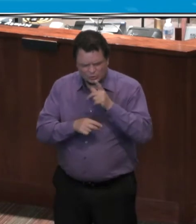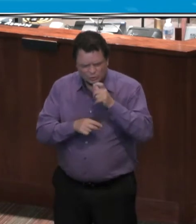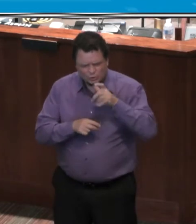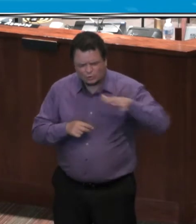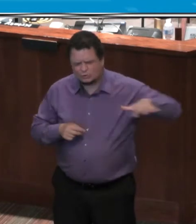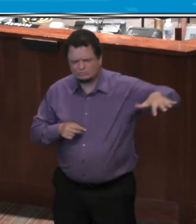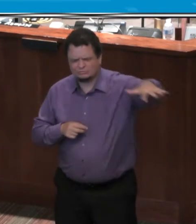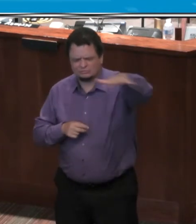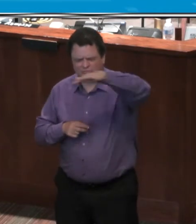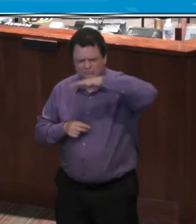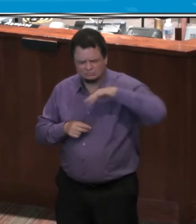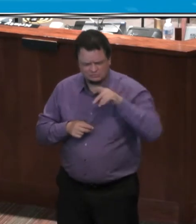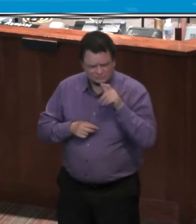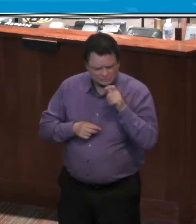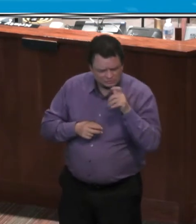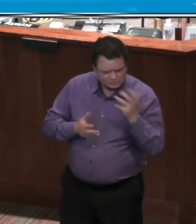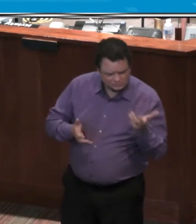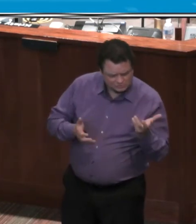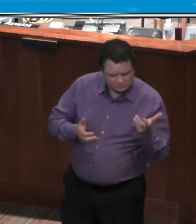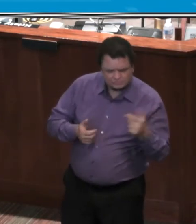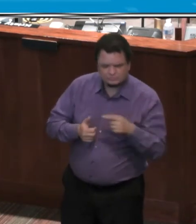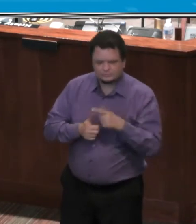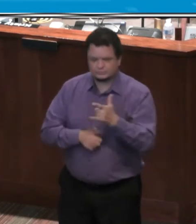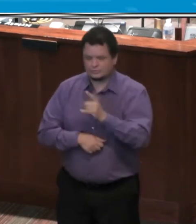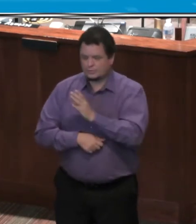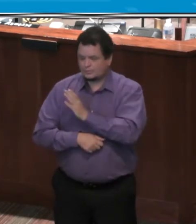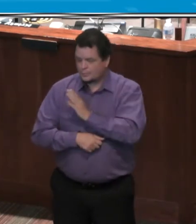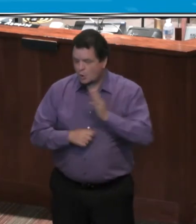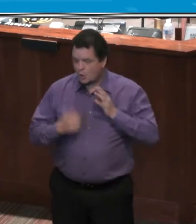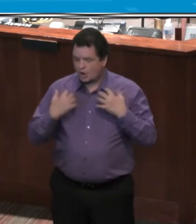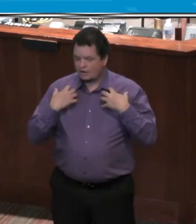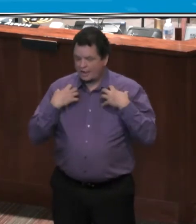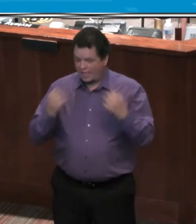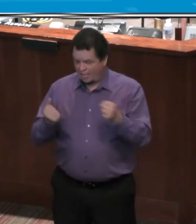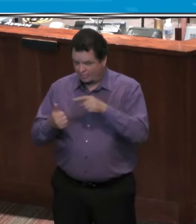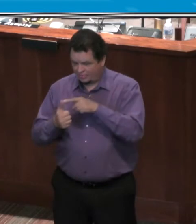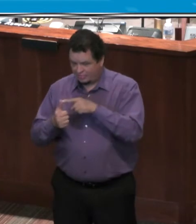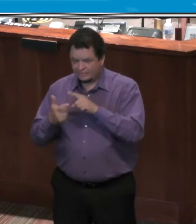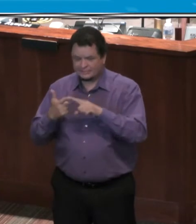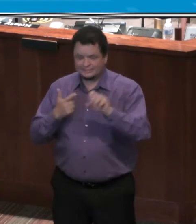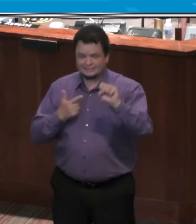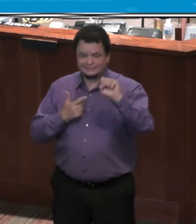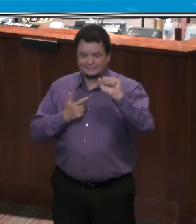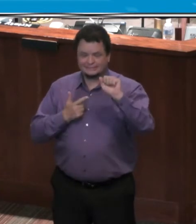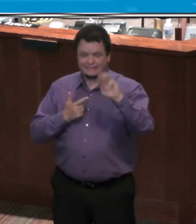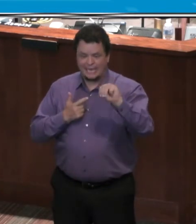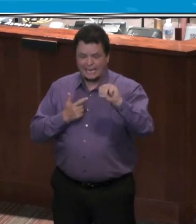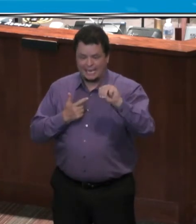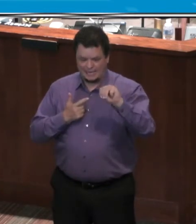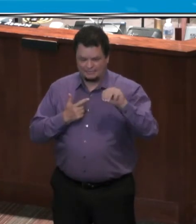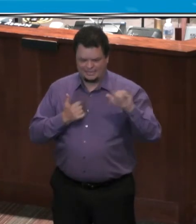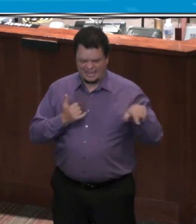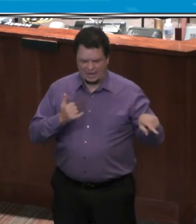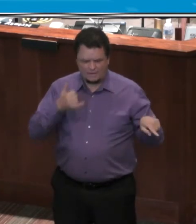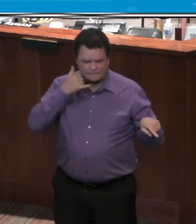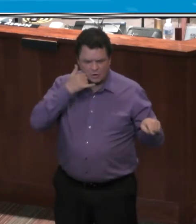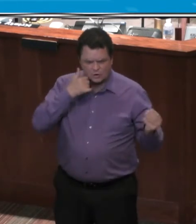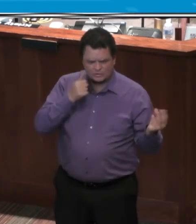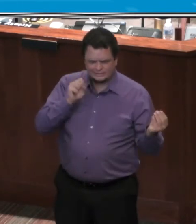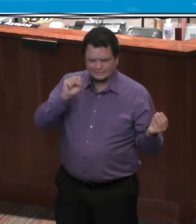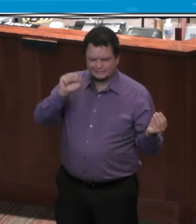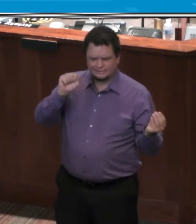Board of Health member Sam Geek, are you out there? Yes, I am, sir. Great. Good to hear from you.